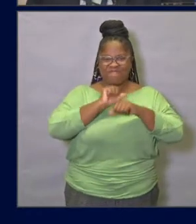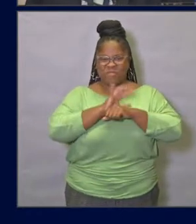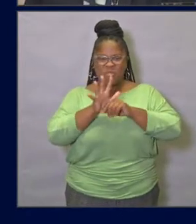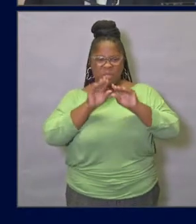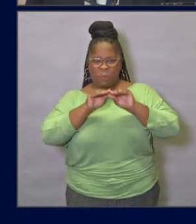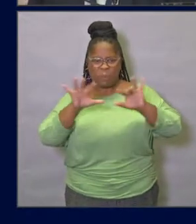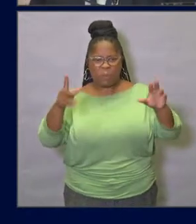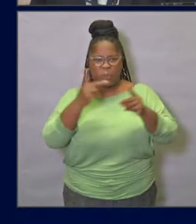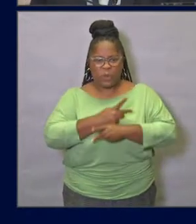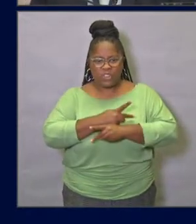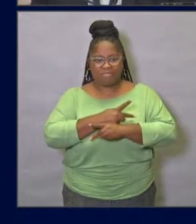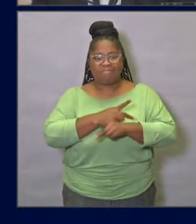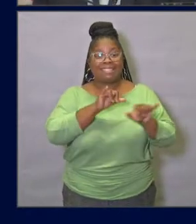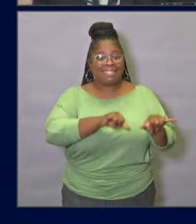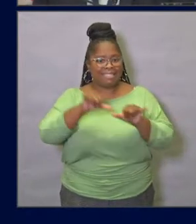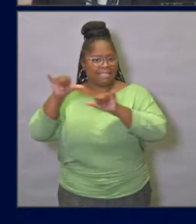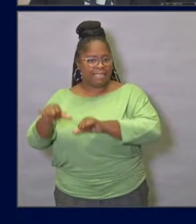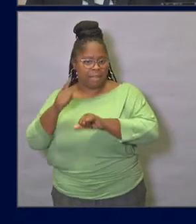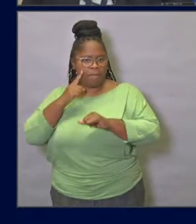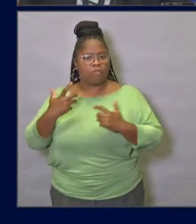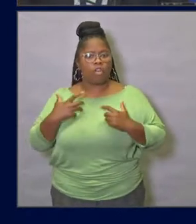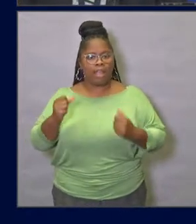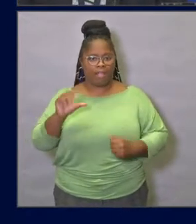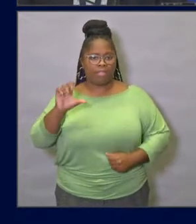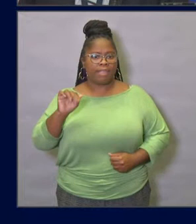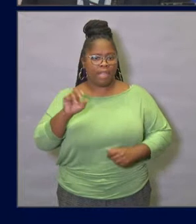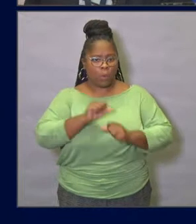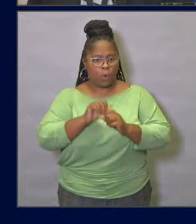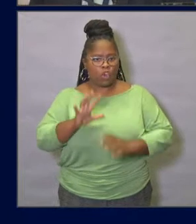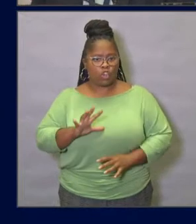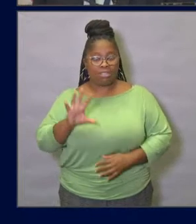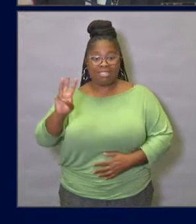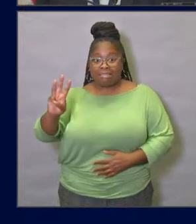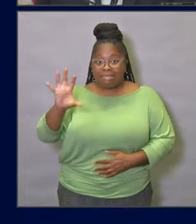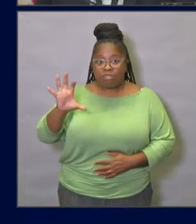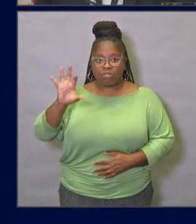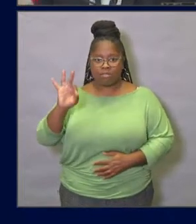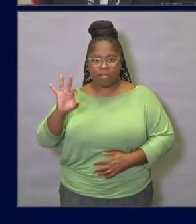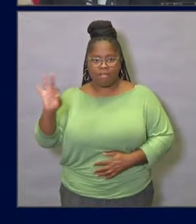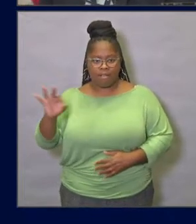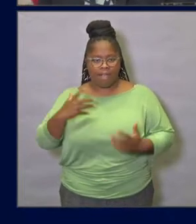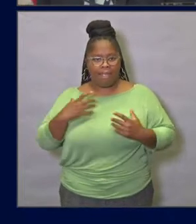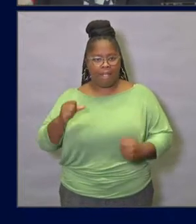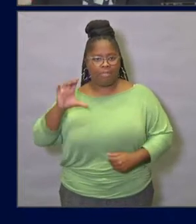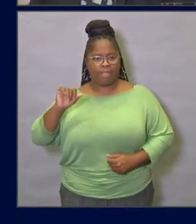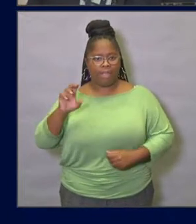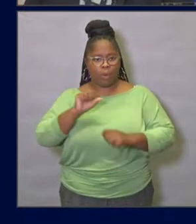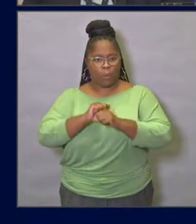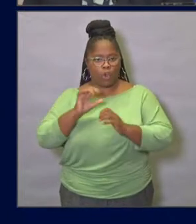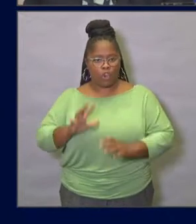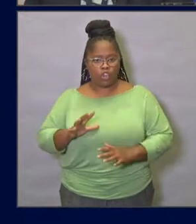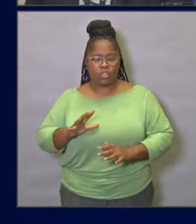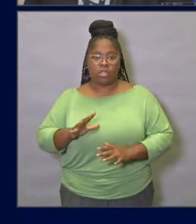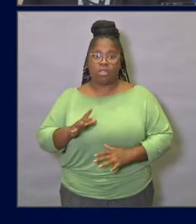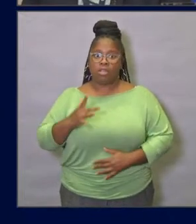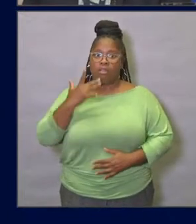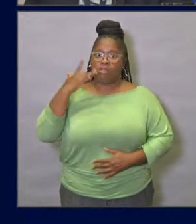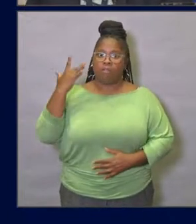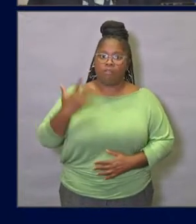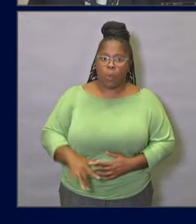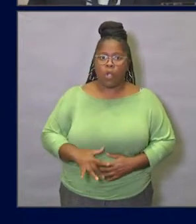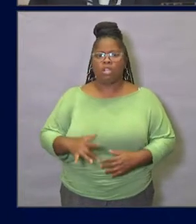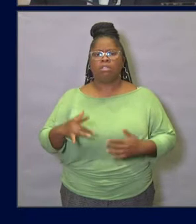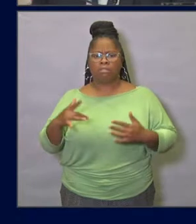cases at 699 cases. Cases among healthcare workers, fortunately, have continued to